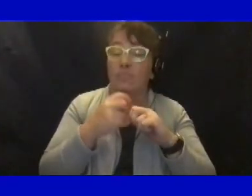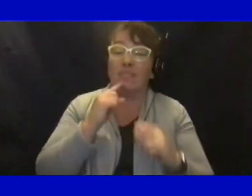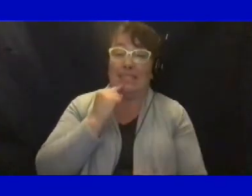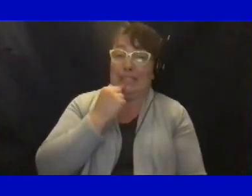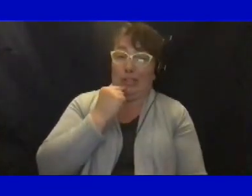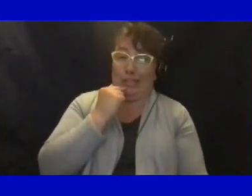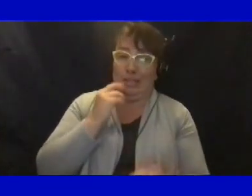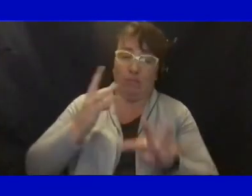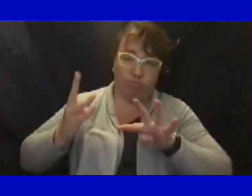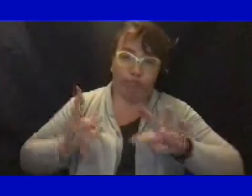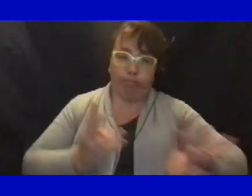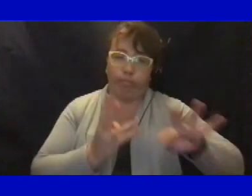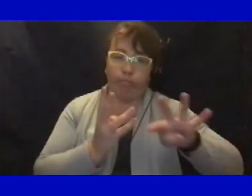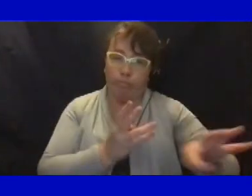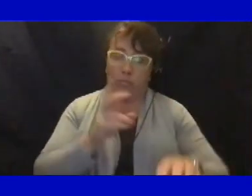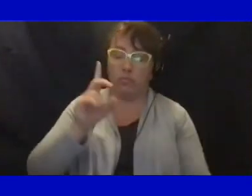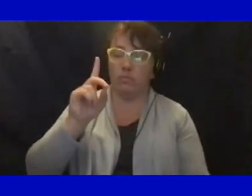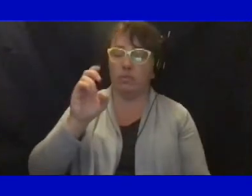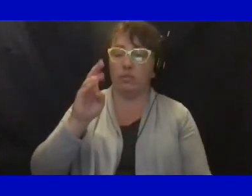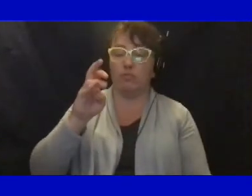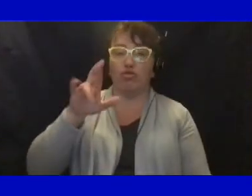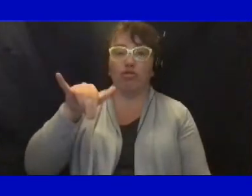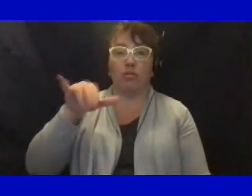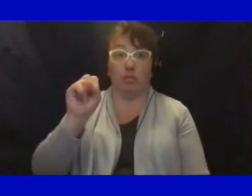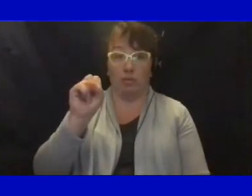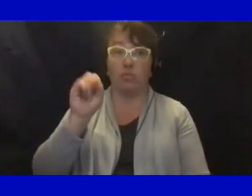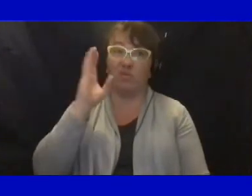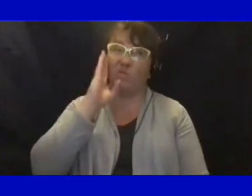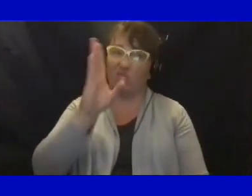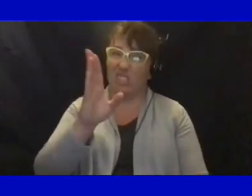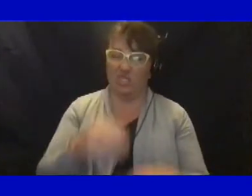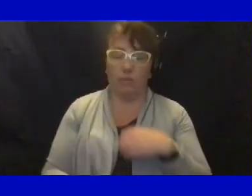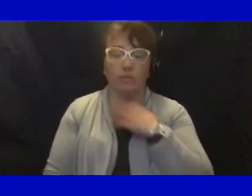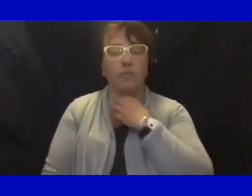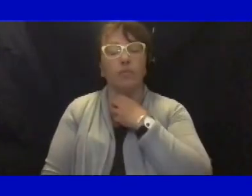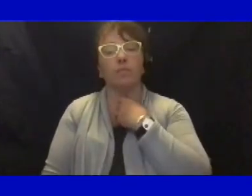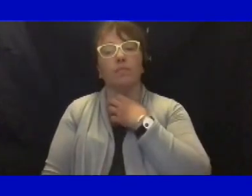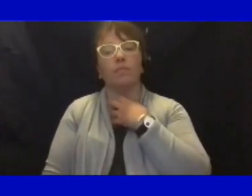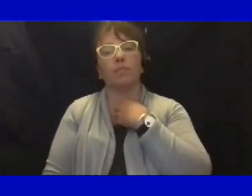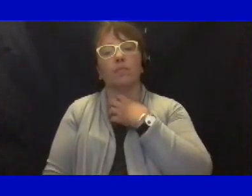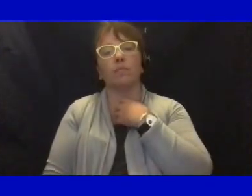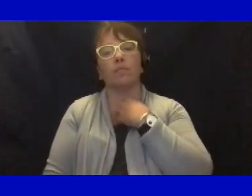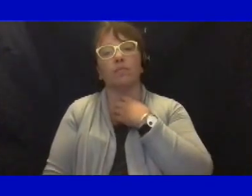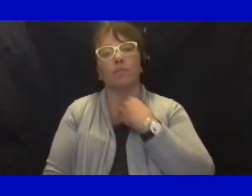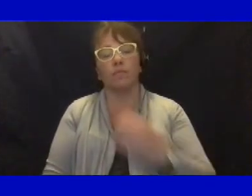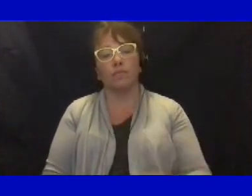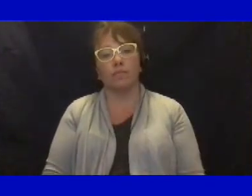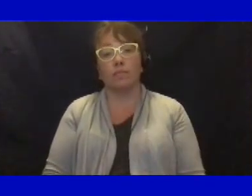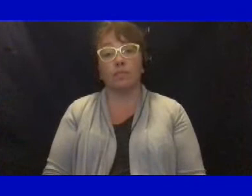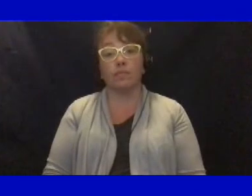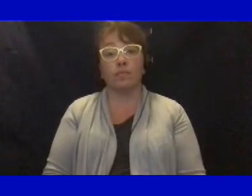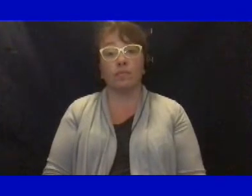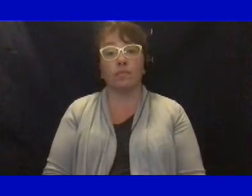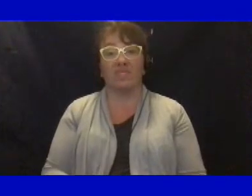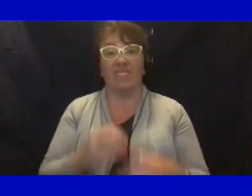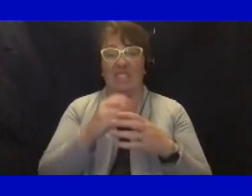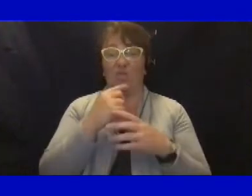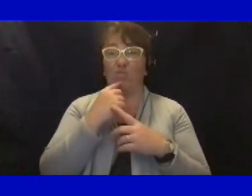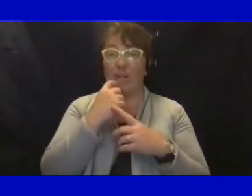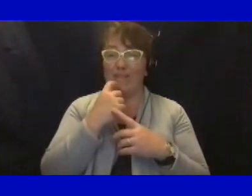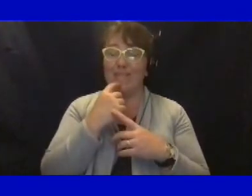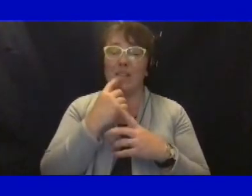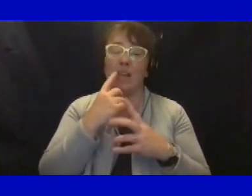very high likelihood of having debris flows and mudslides within those red shaded areas. And Jason went into